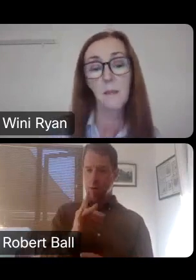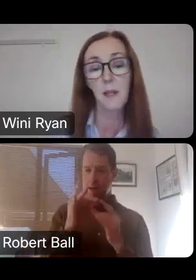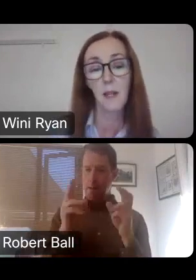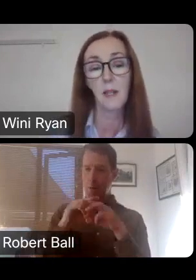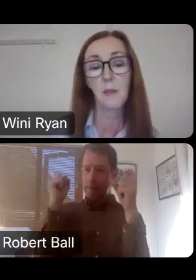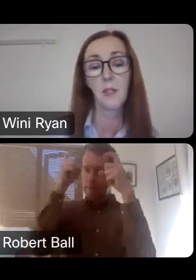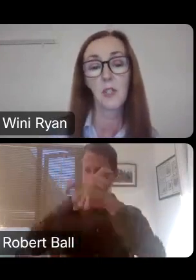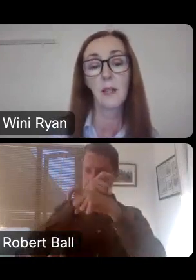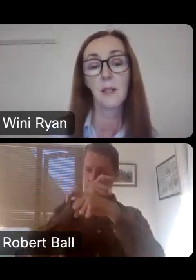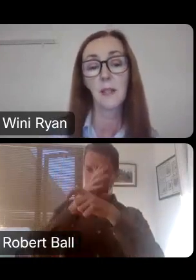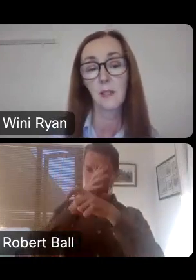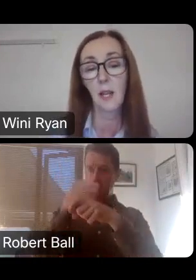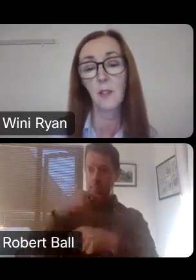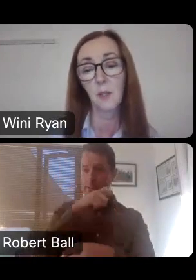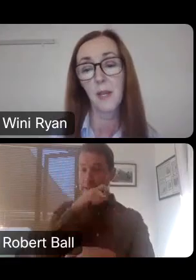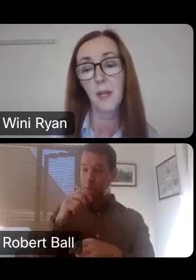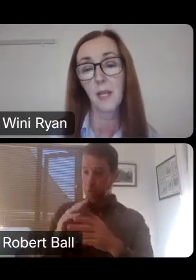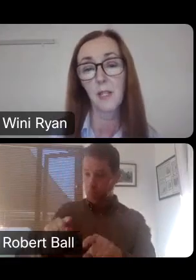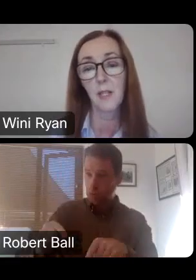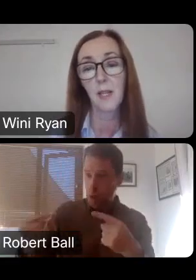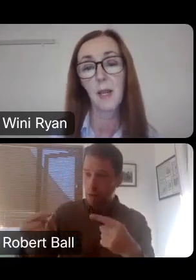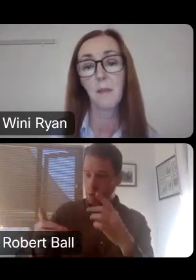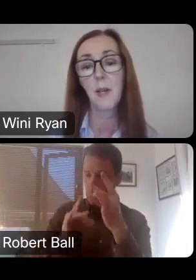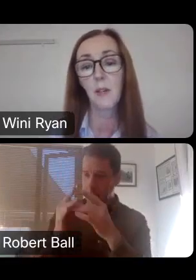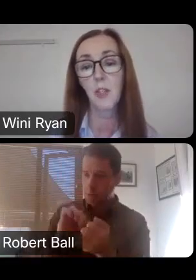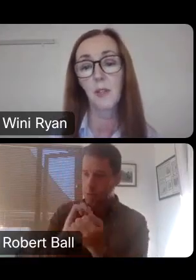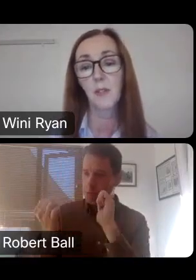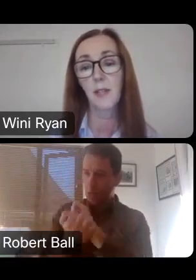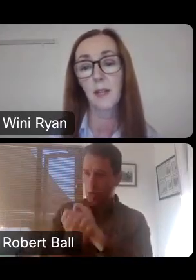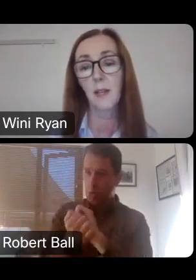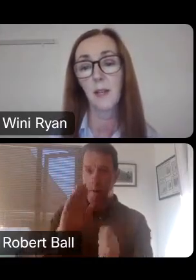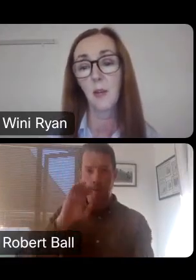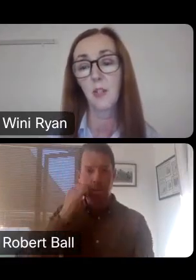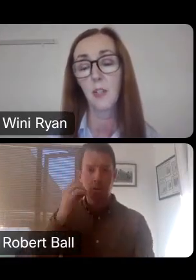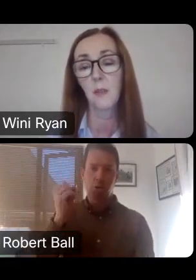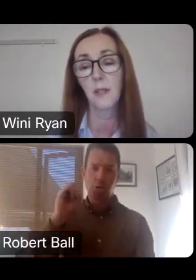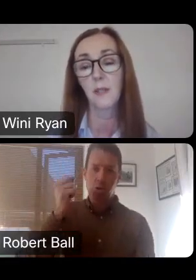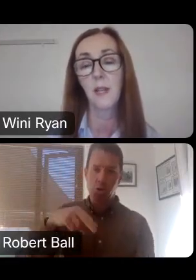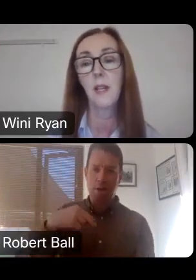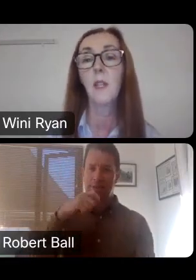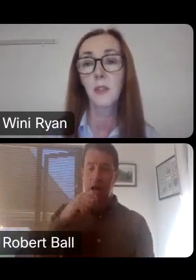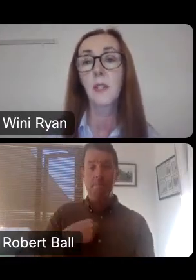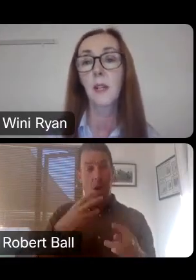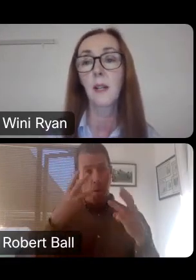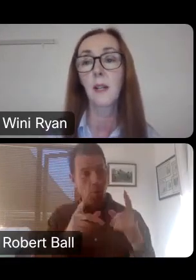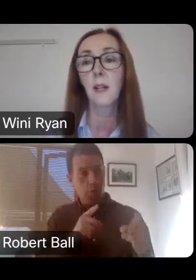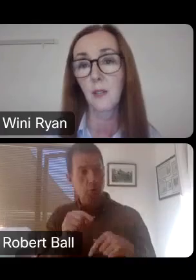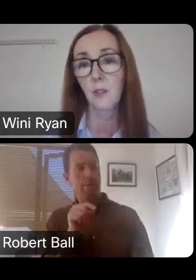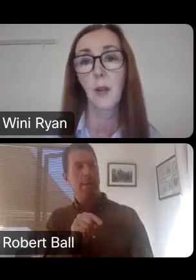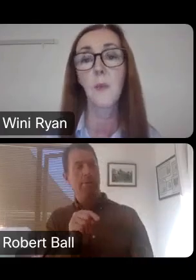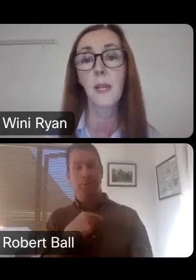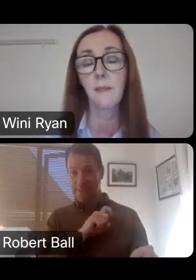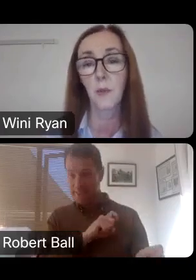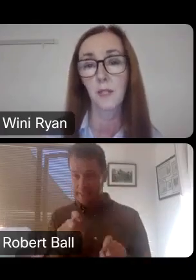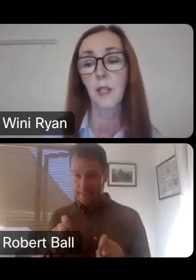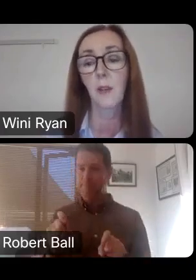say something like it was a challenge. It's a challenge to make a change. And because John said, I mean, I want to do this, you're still committed to it. So